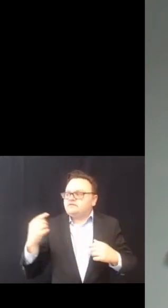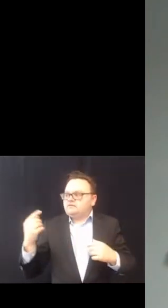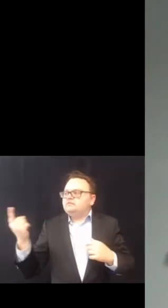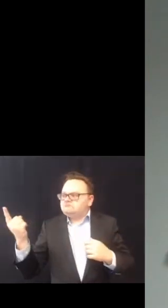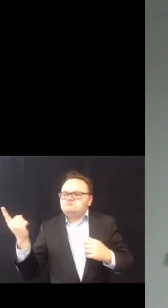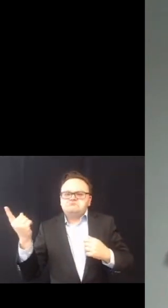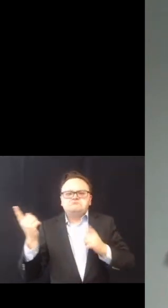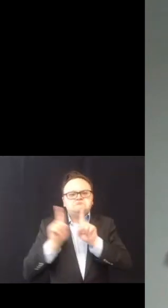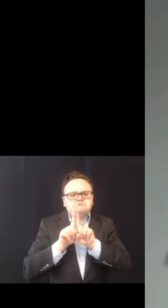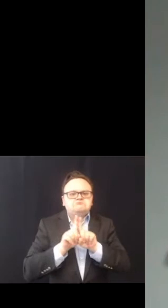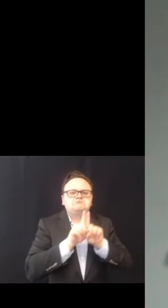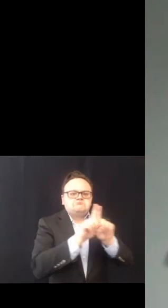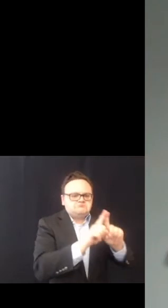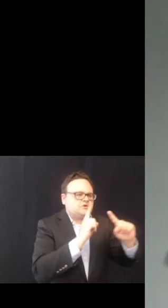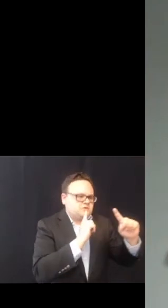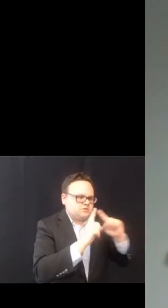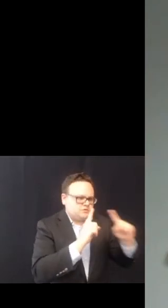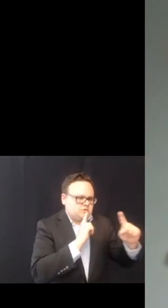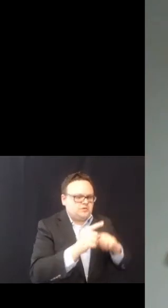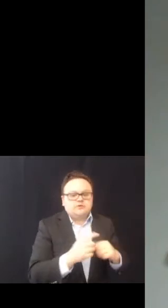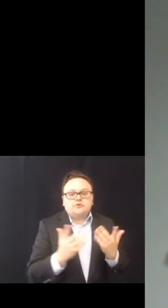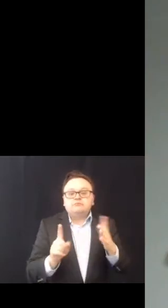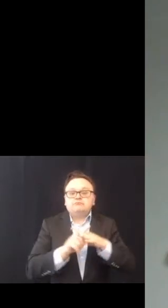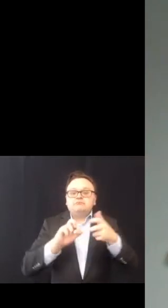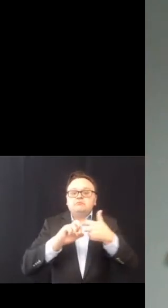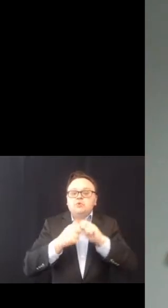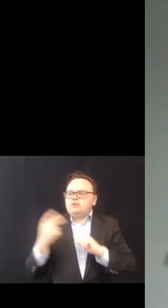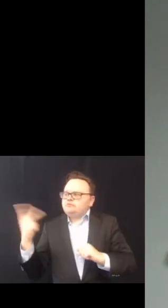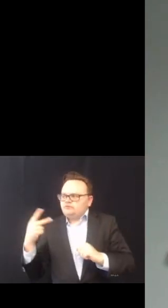have any problems at work.